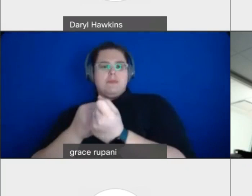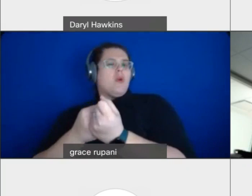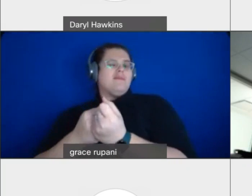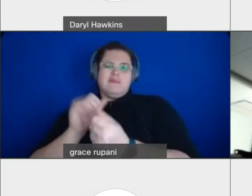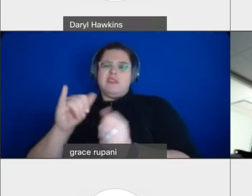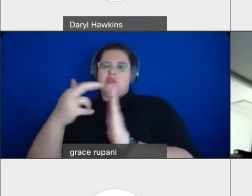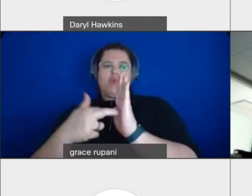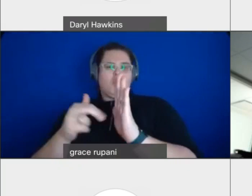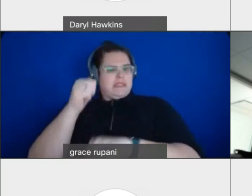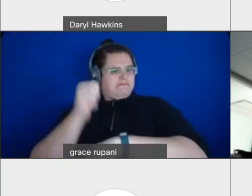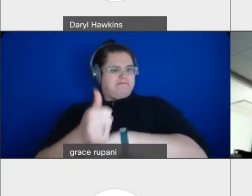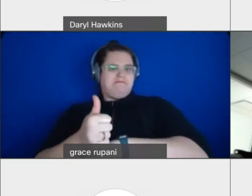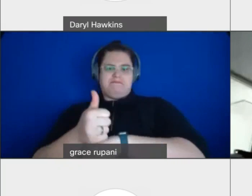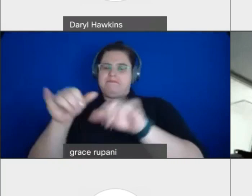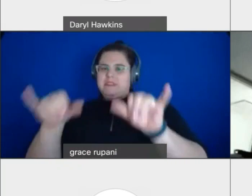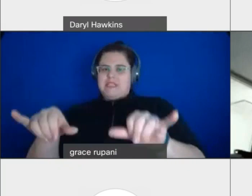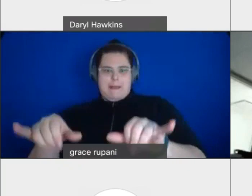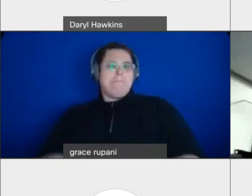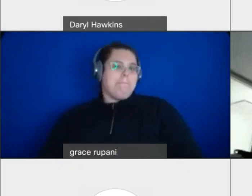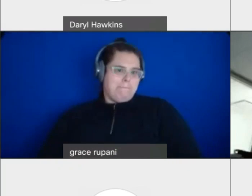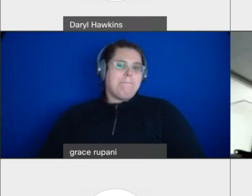Thank you, Daryl.